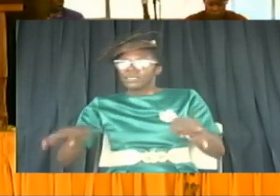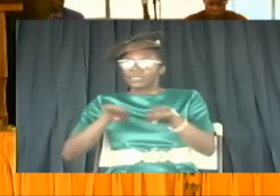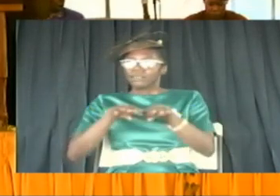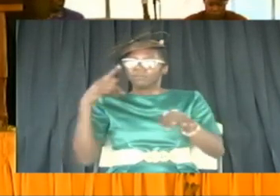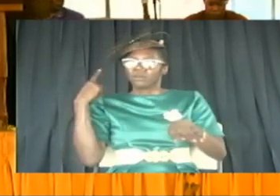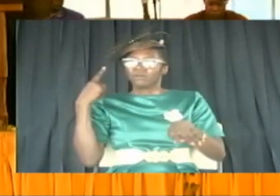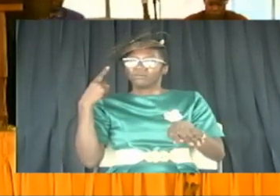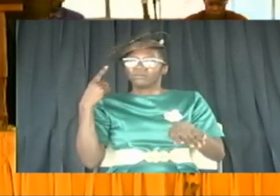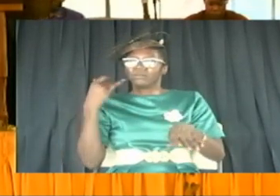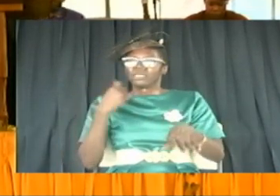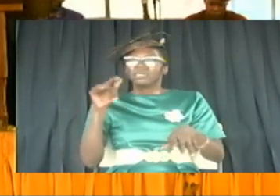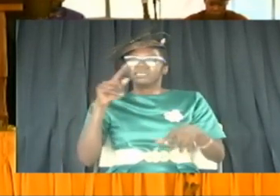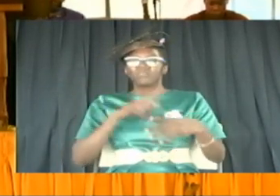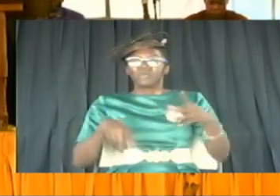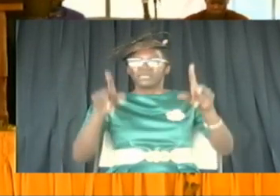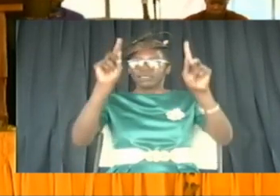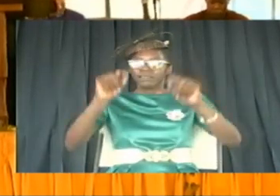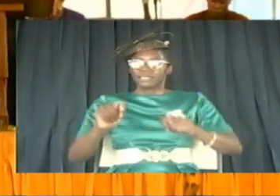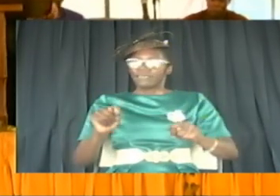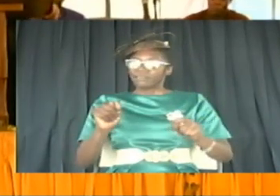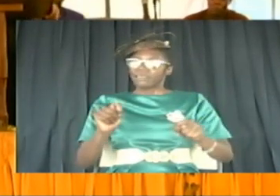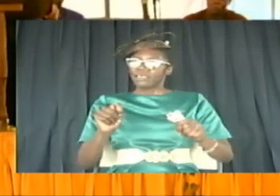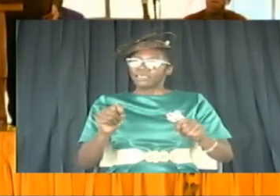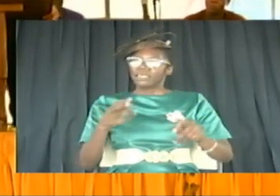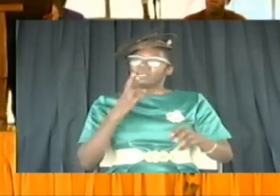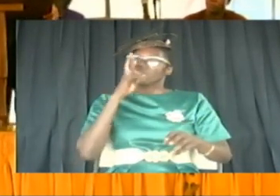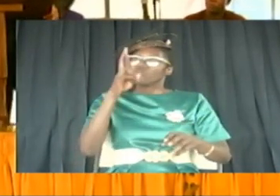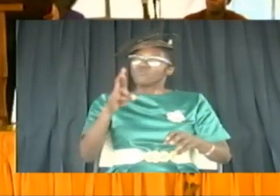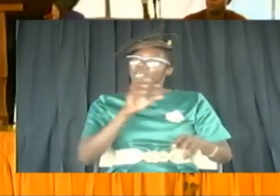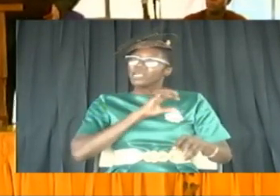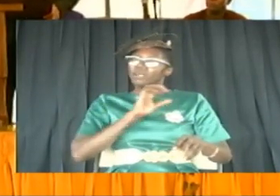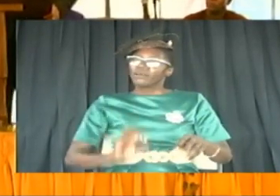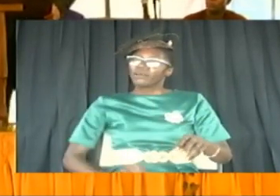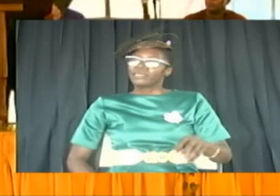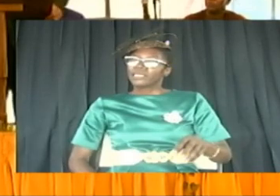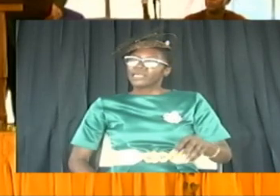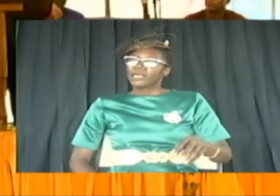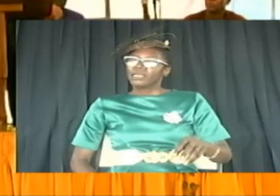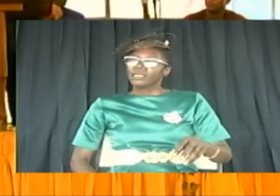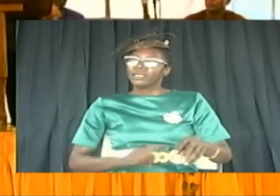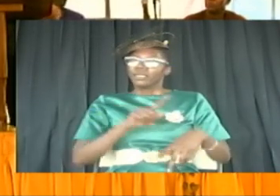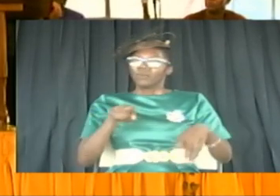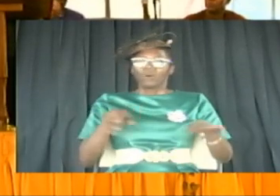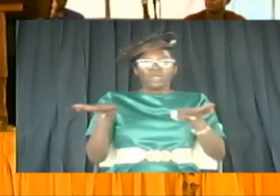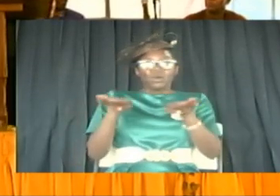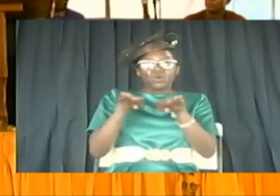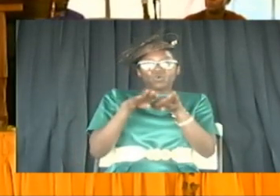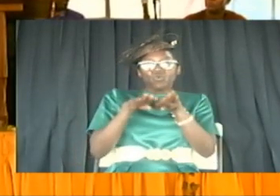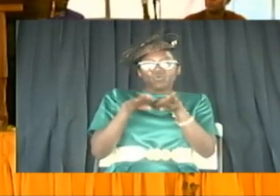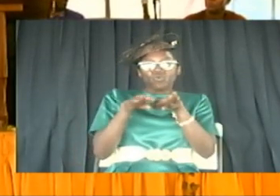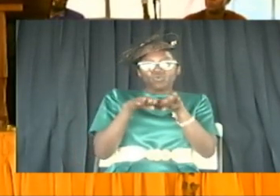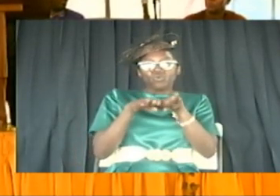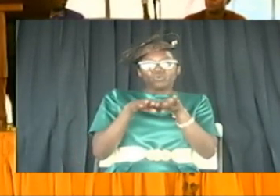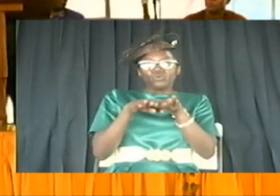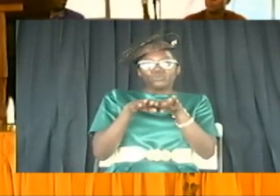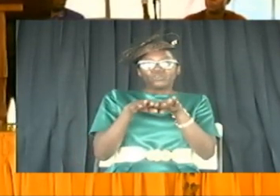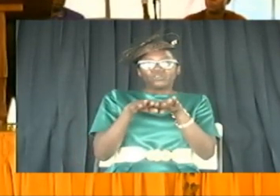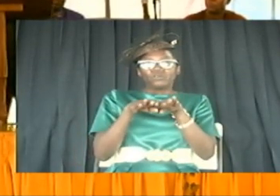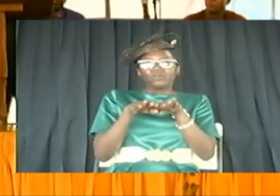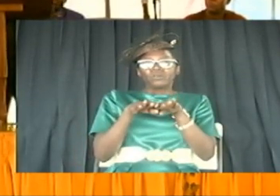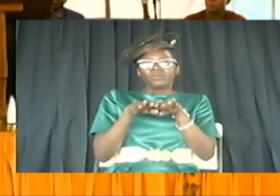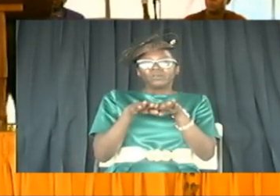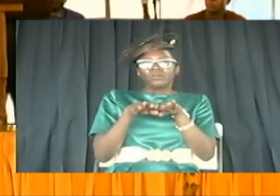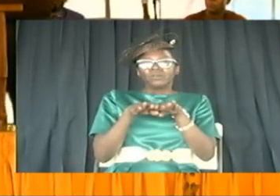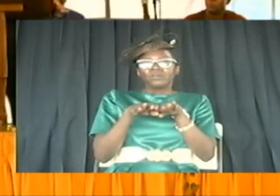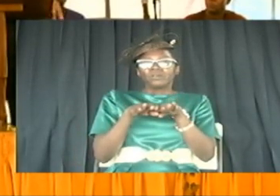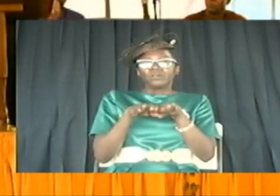this is what is testing the mettle of a real Christian. When you're locked away at home, where sometimes you reach home